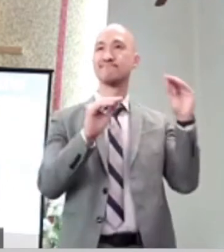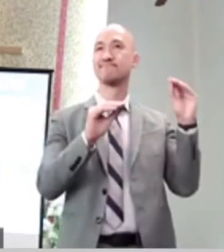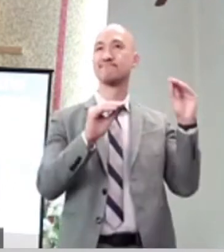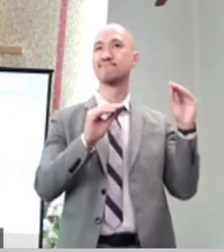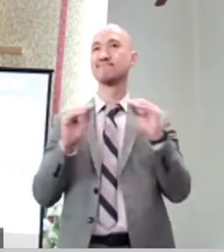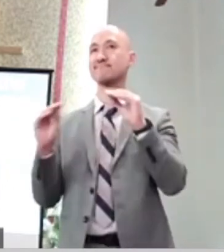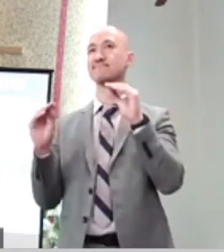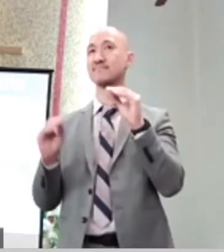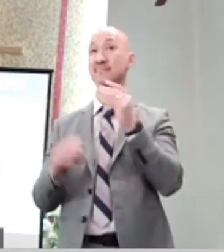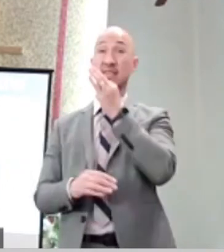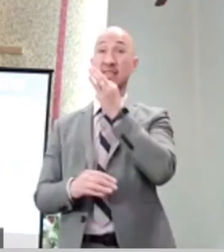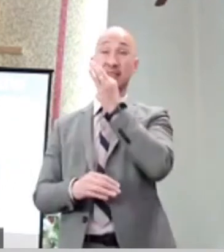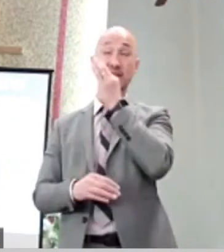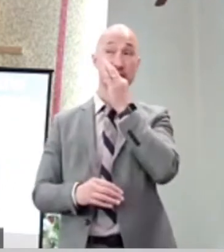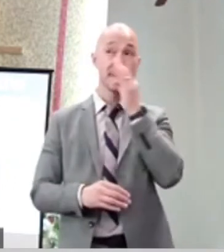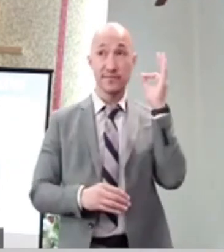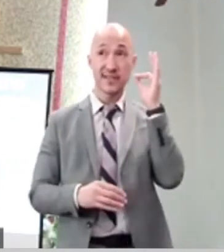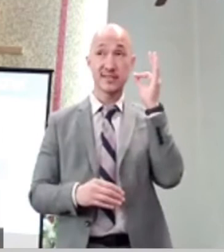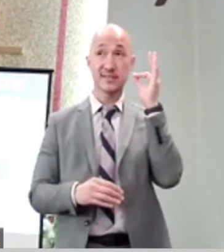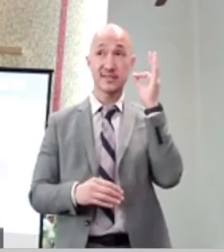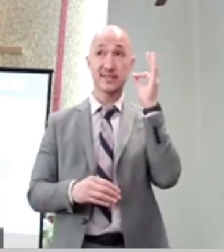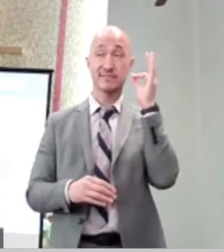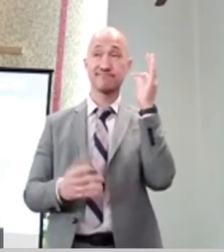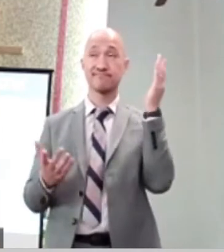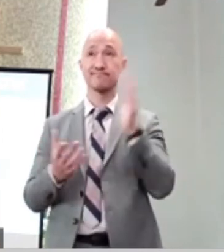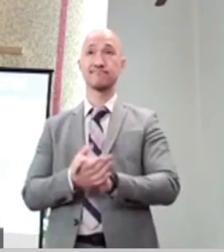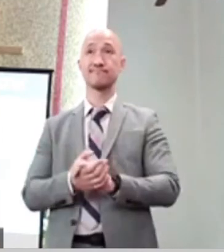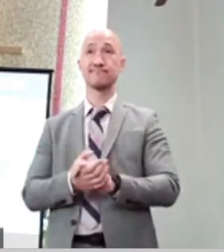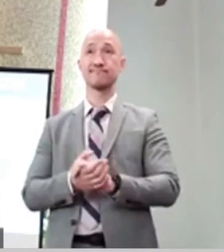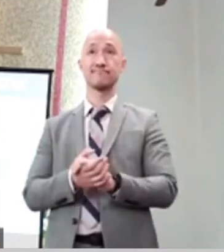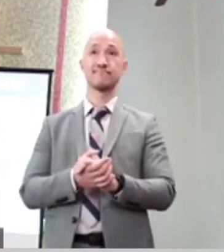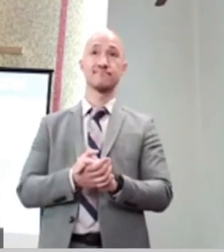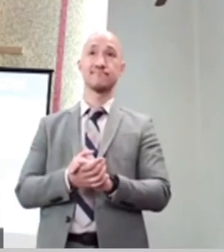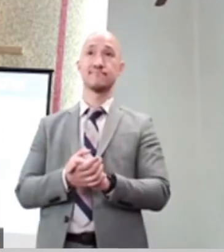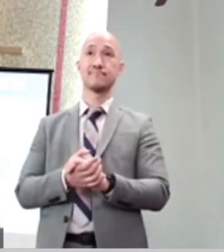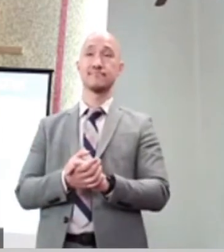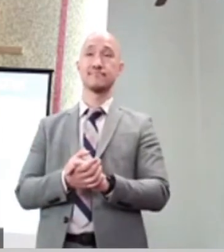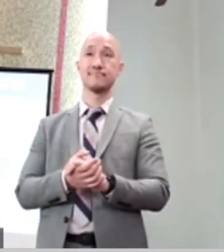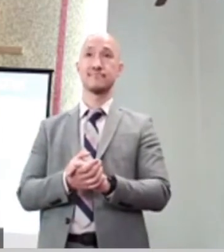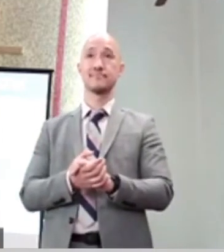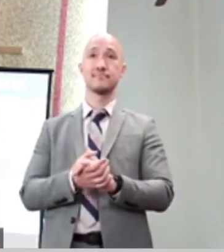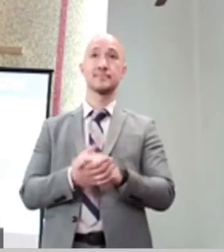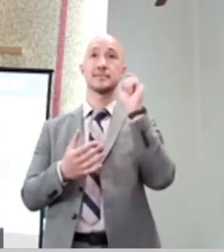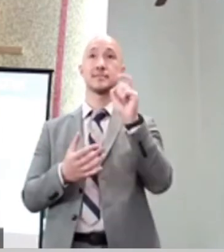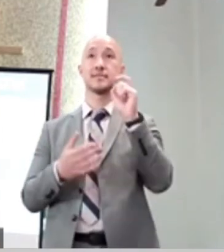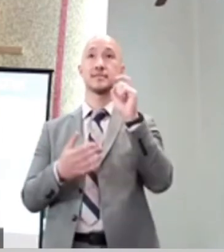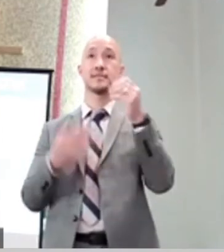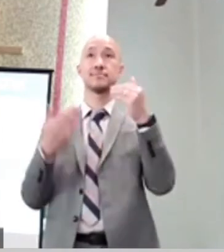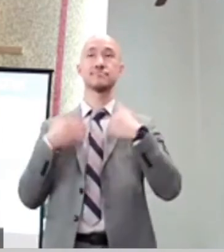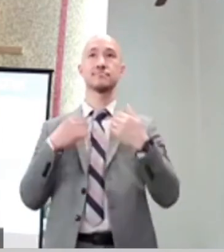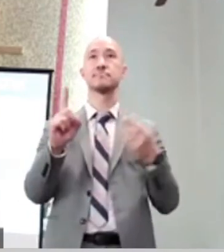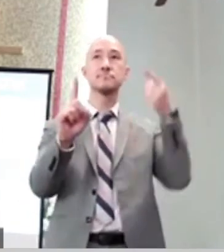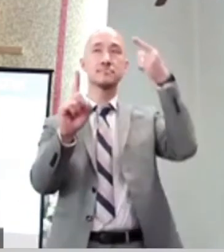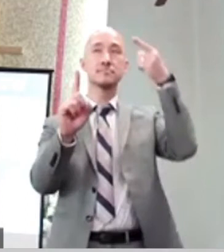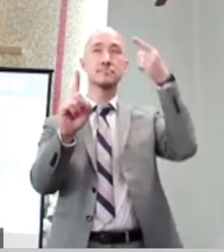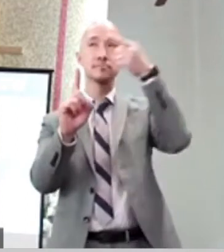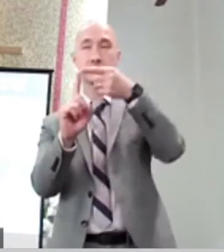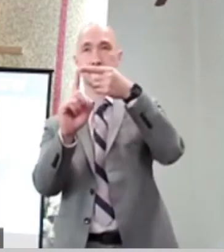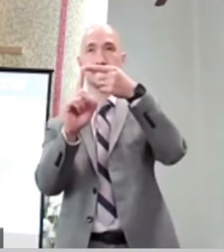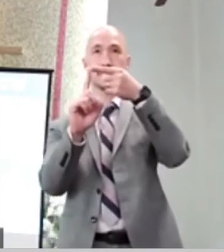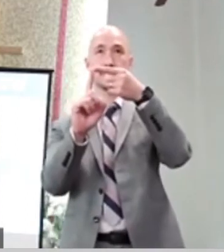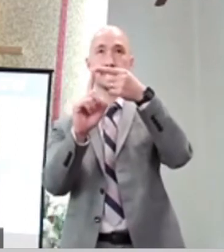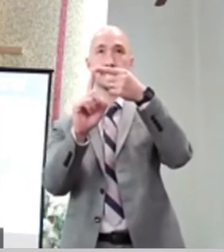may do. He says that fasting should be done with a purpose, should be done for a